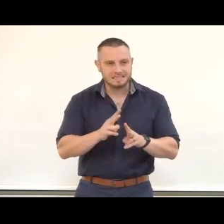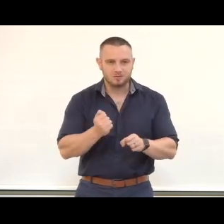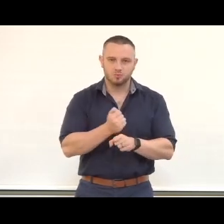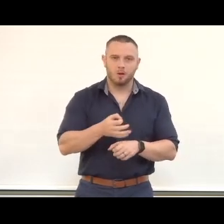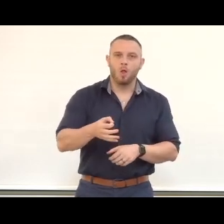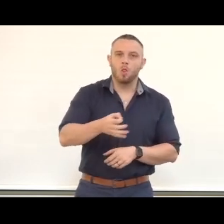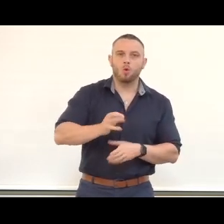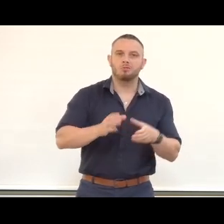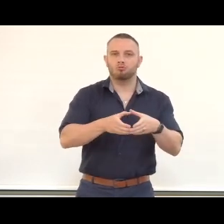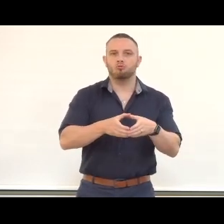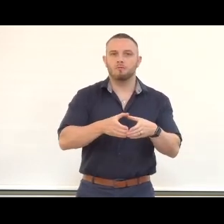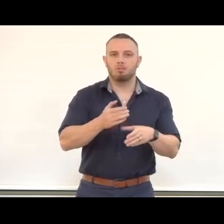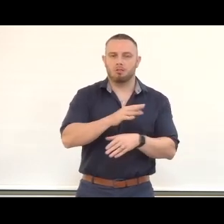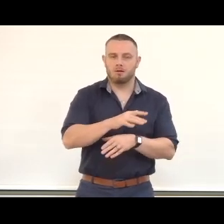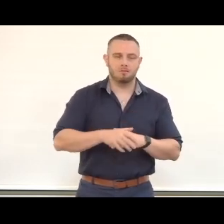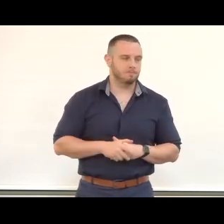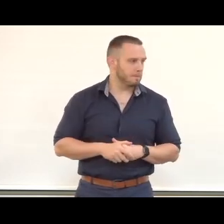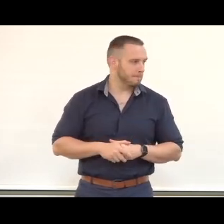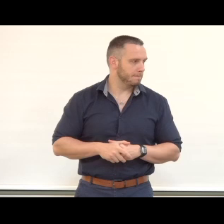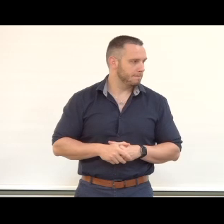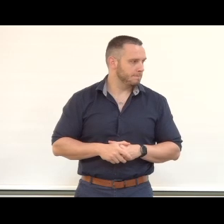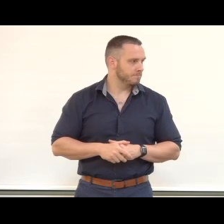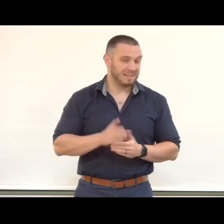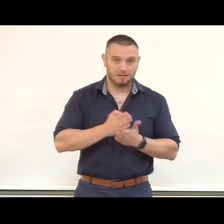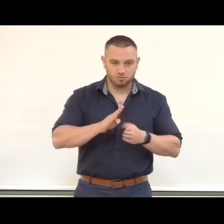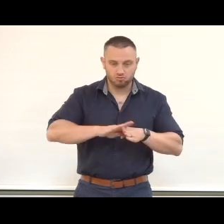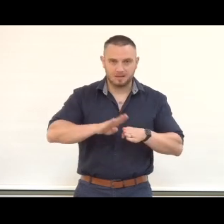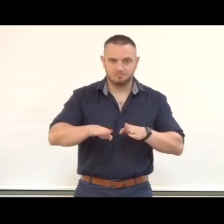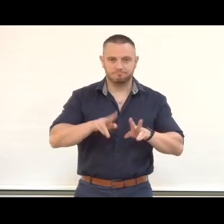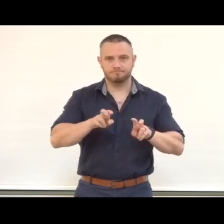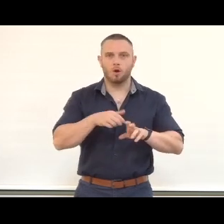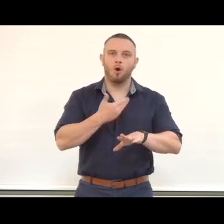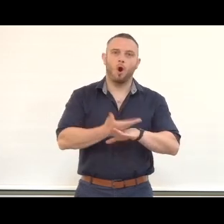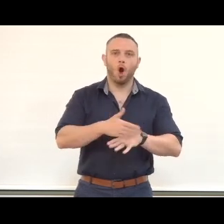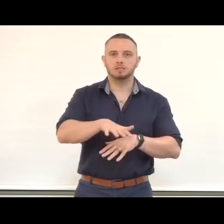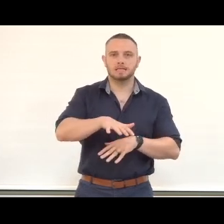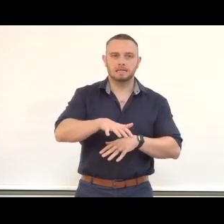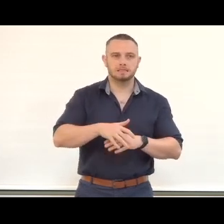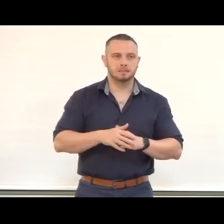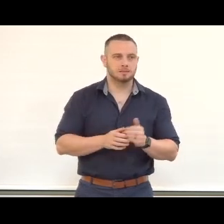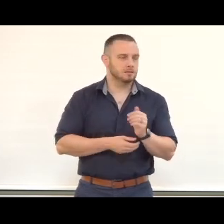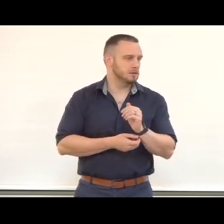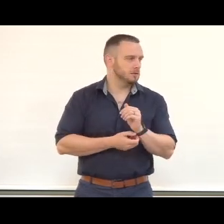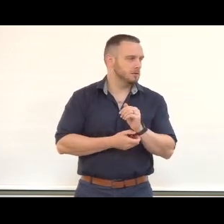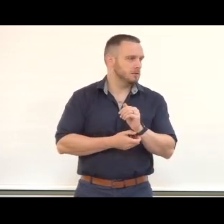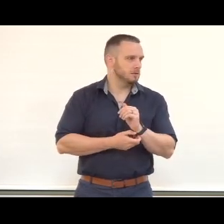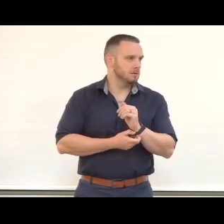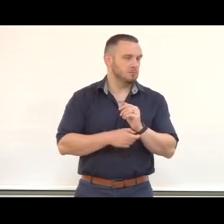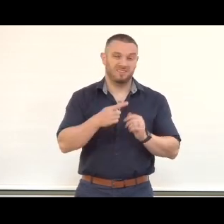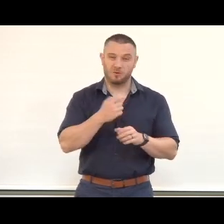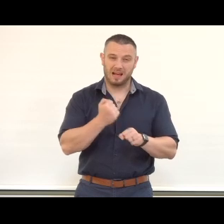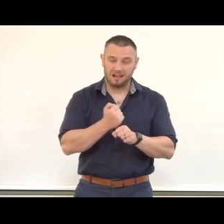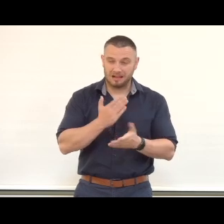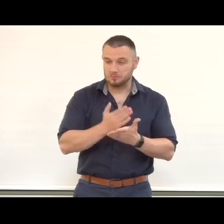crew that we more or less started to train on site as well, but just, going above and